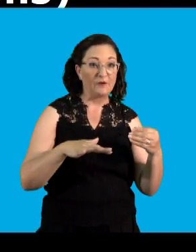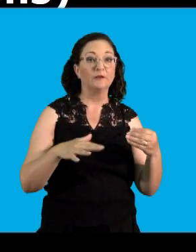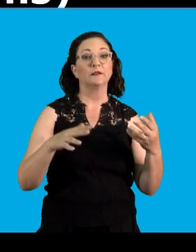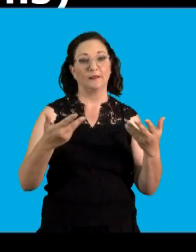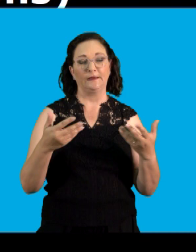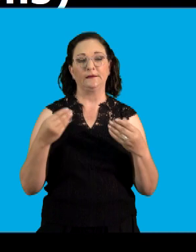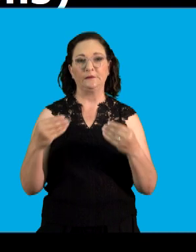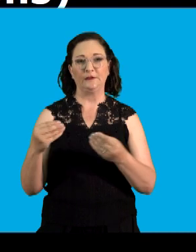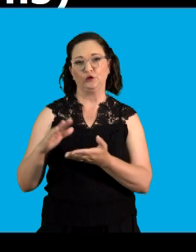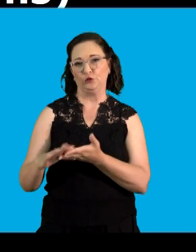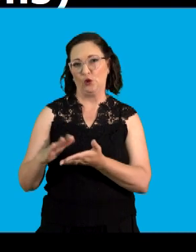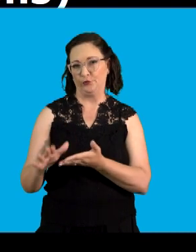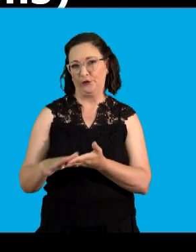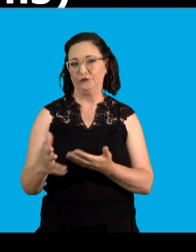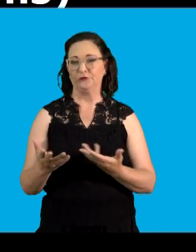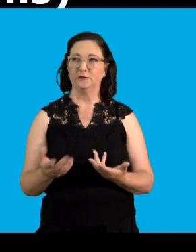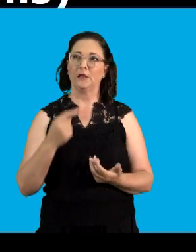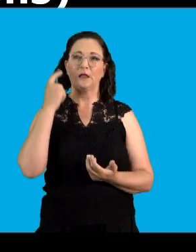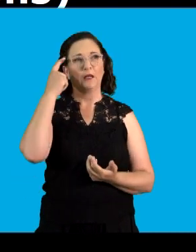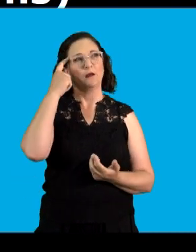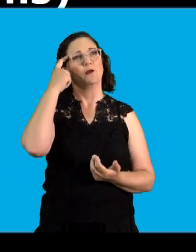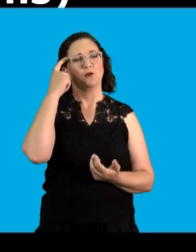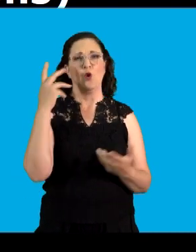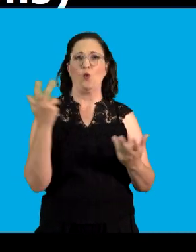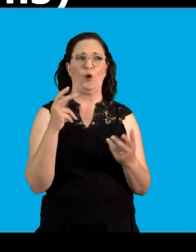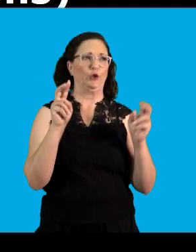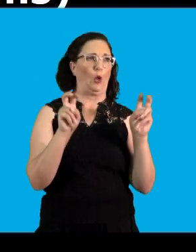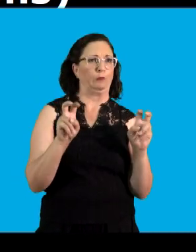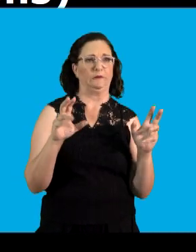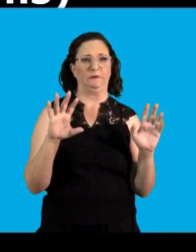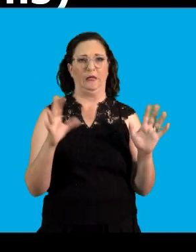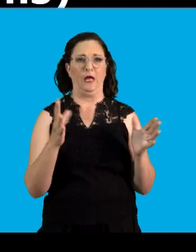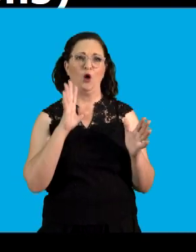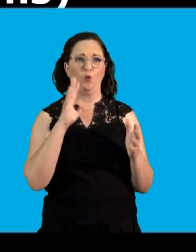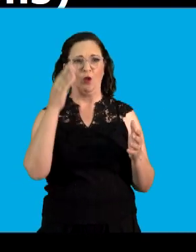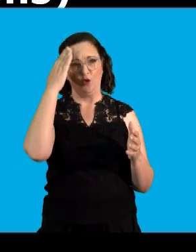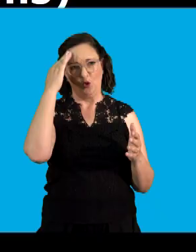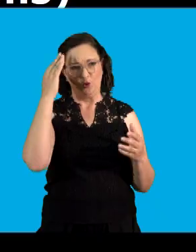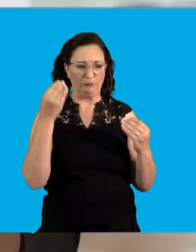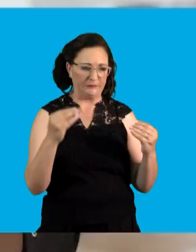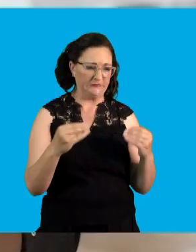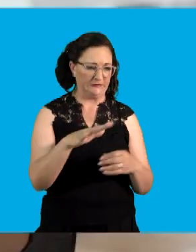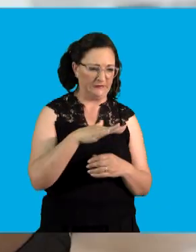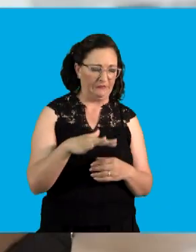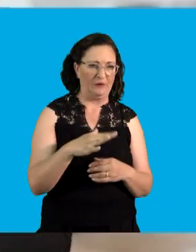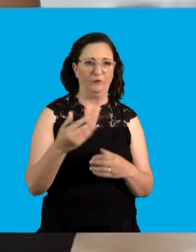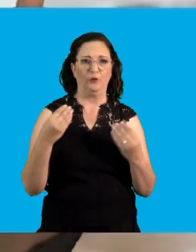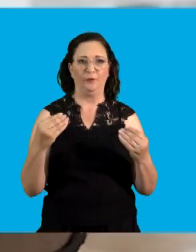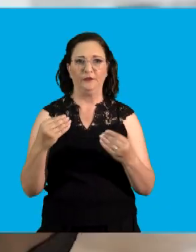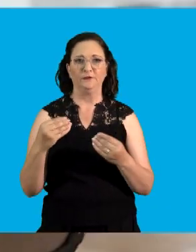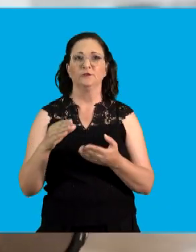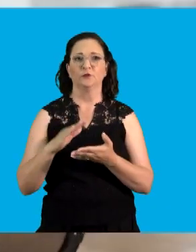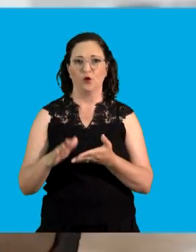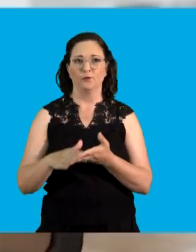business operations. You're probably asking yourself that, where do I get these topics? How do I know that this is environment? How do I know that this is operations?